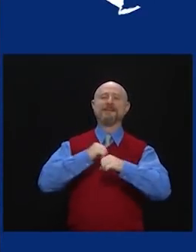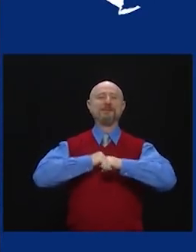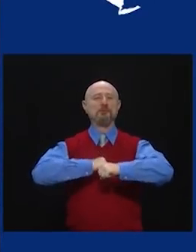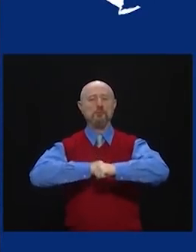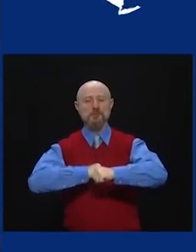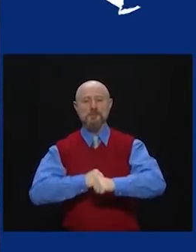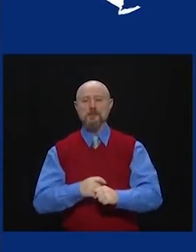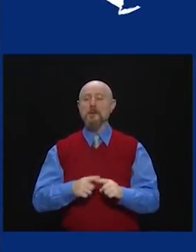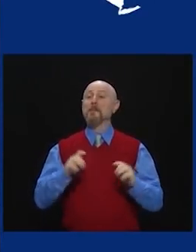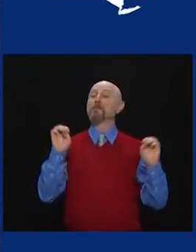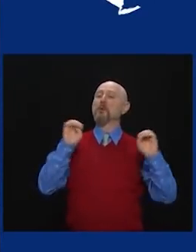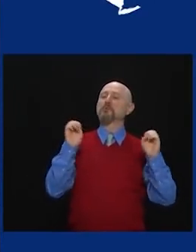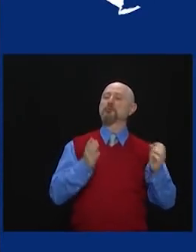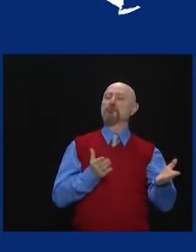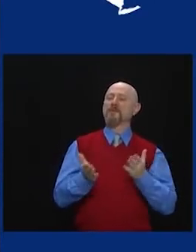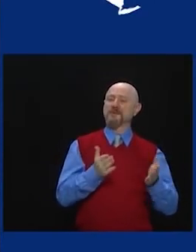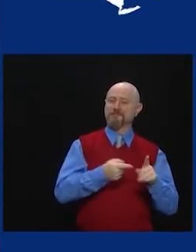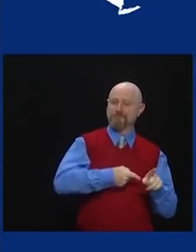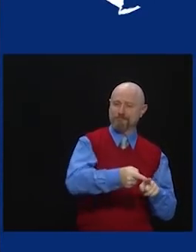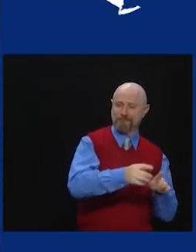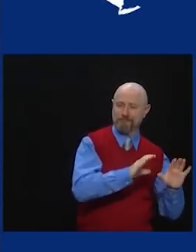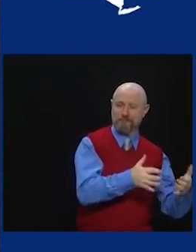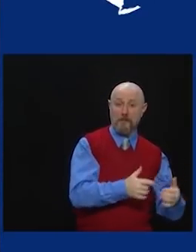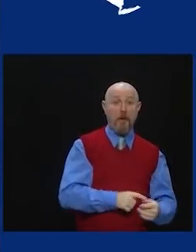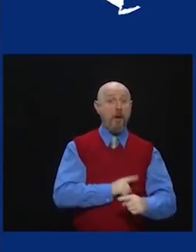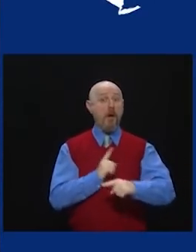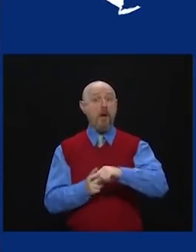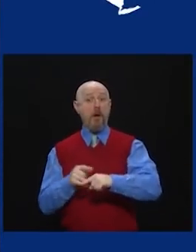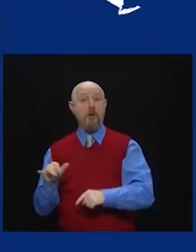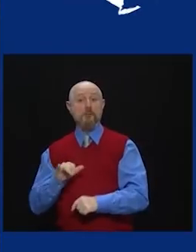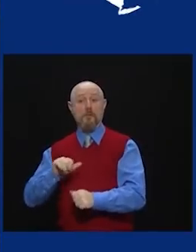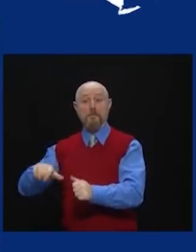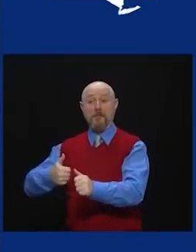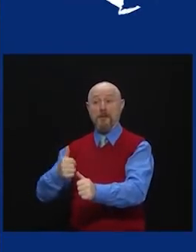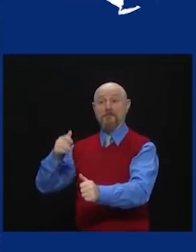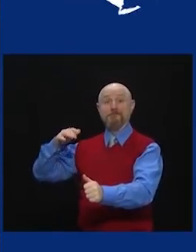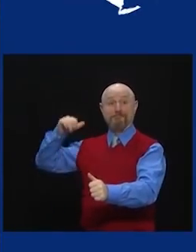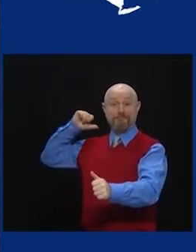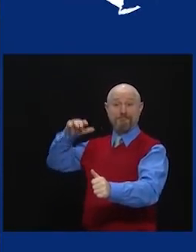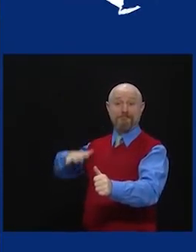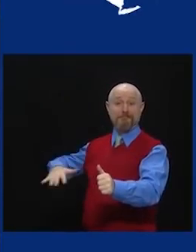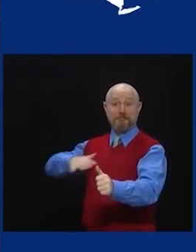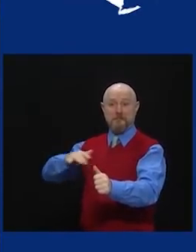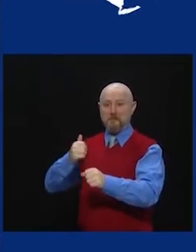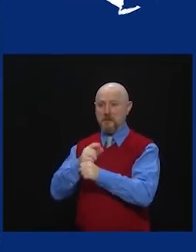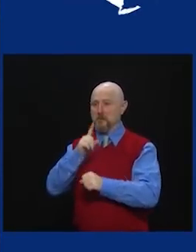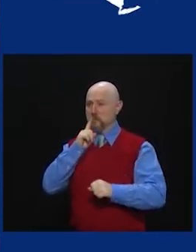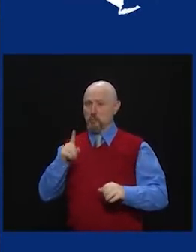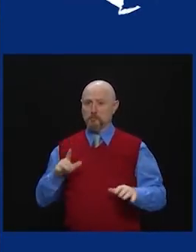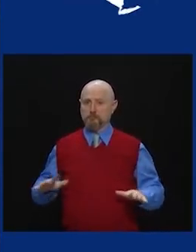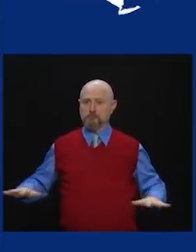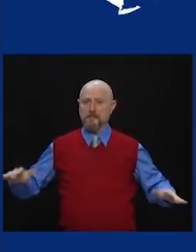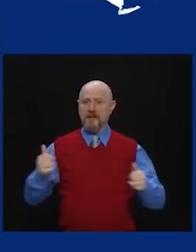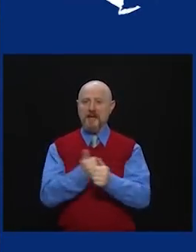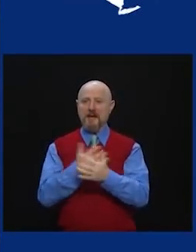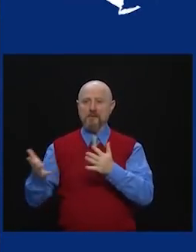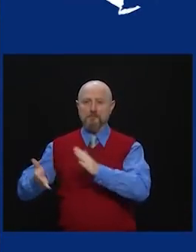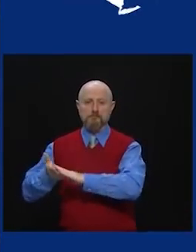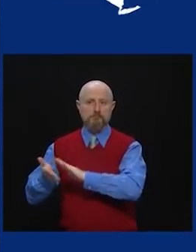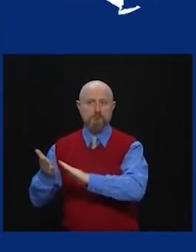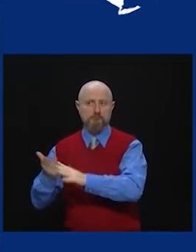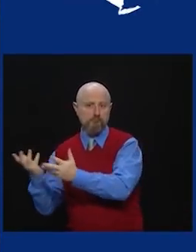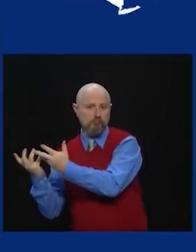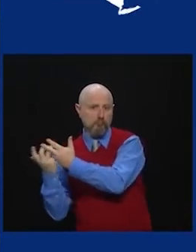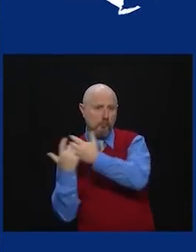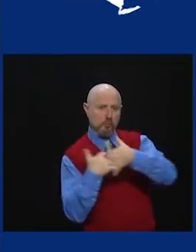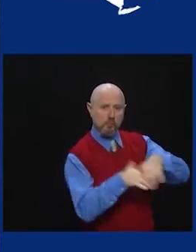also behind the scenes making sure that all runs well to ensure that we have our operations smoothly running, which we do. New Yorkers